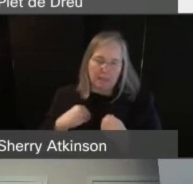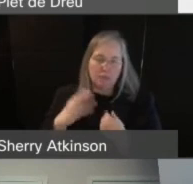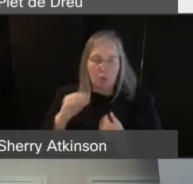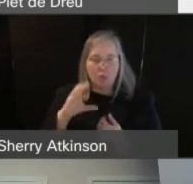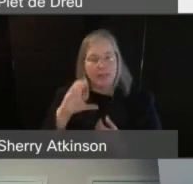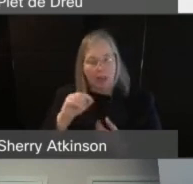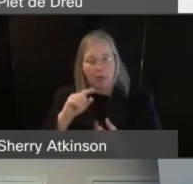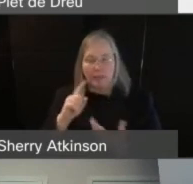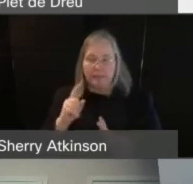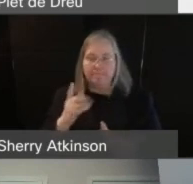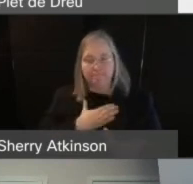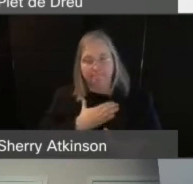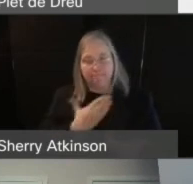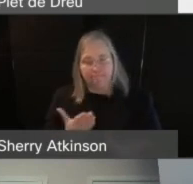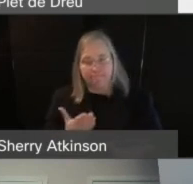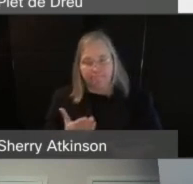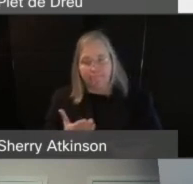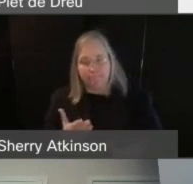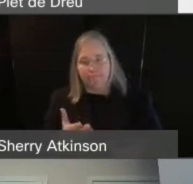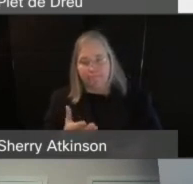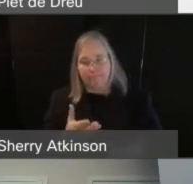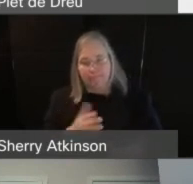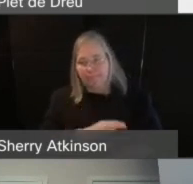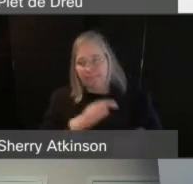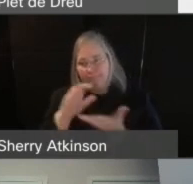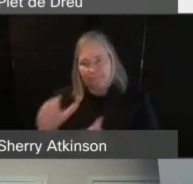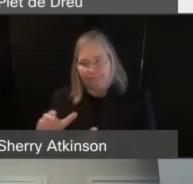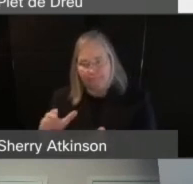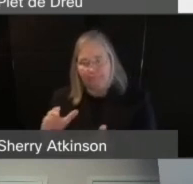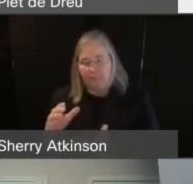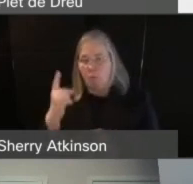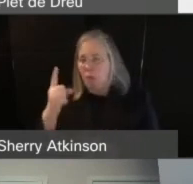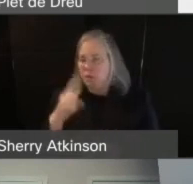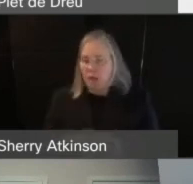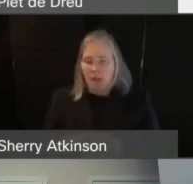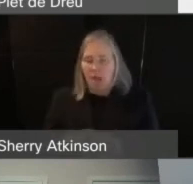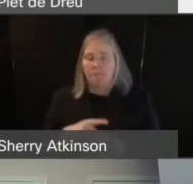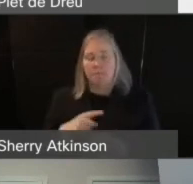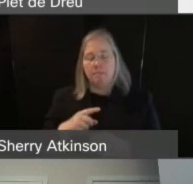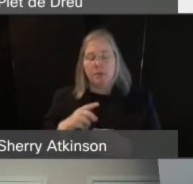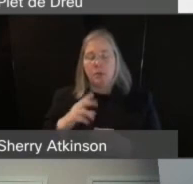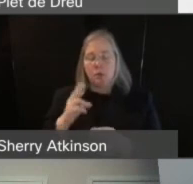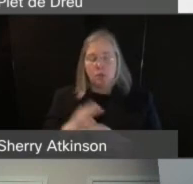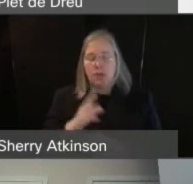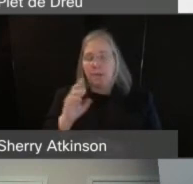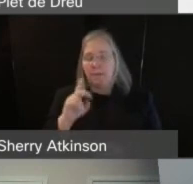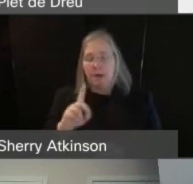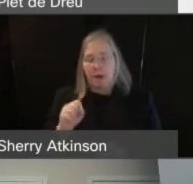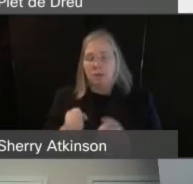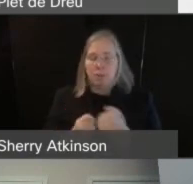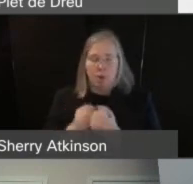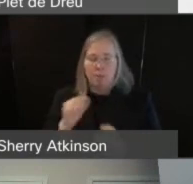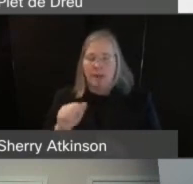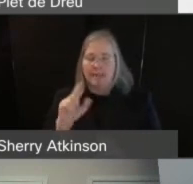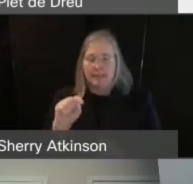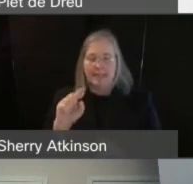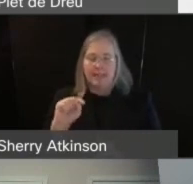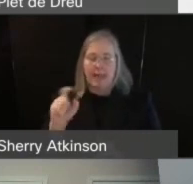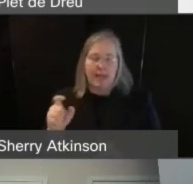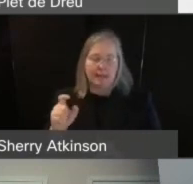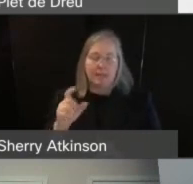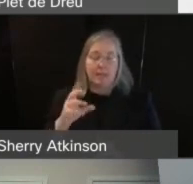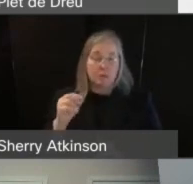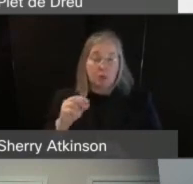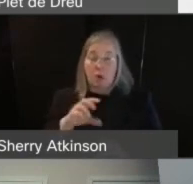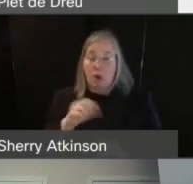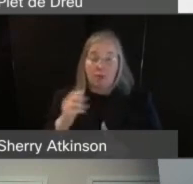that one-time bump using bonds supported by T-tax. But other than that, all future years, that's why to come down, all